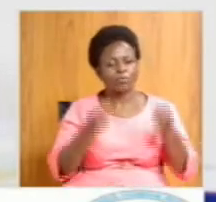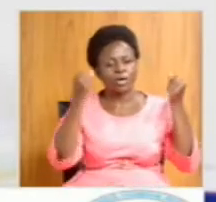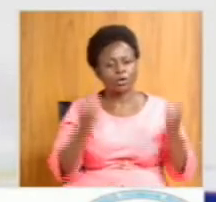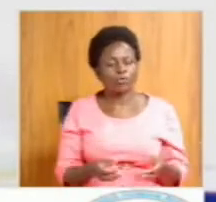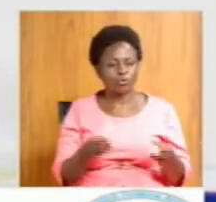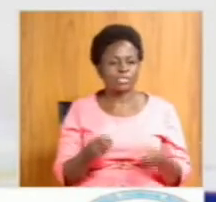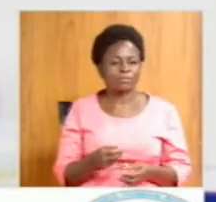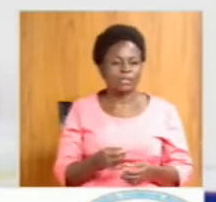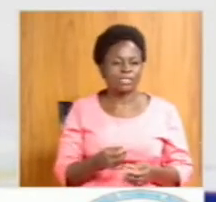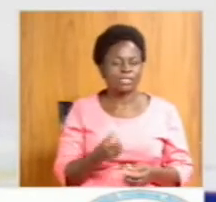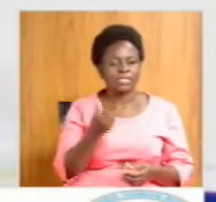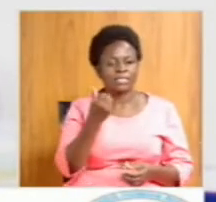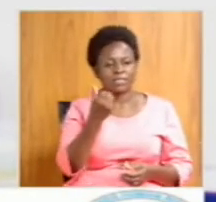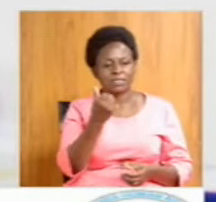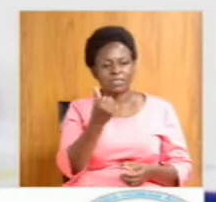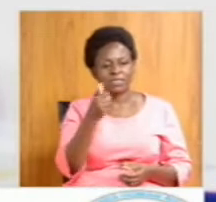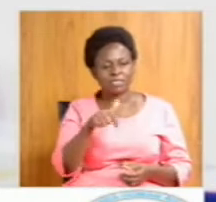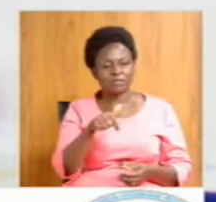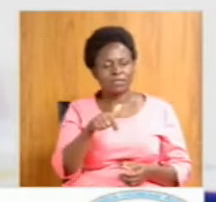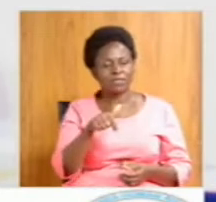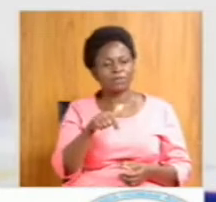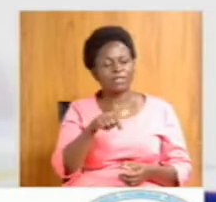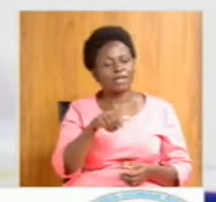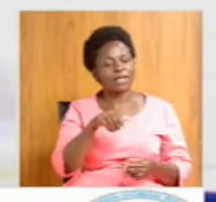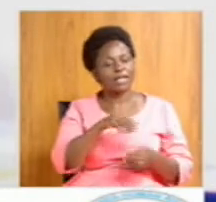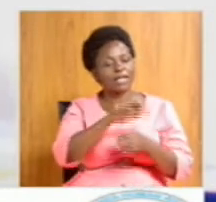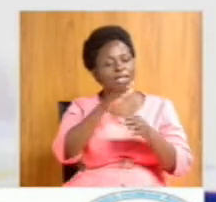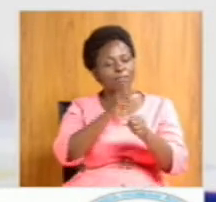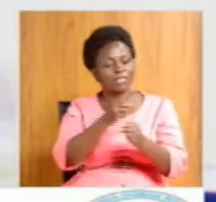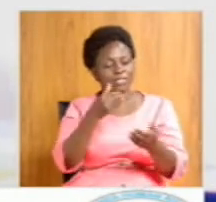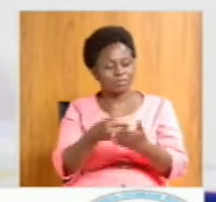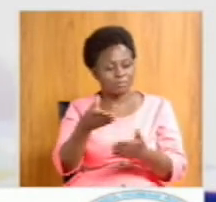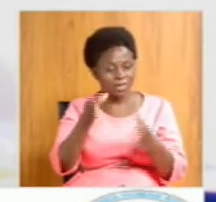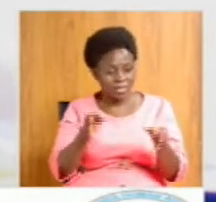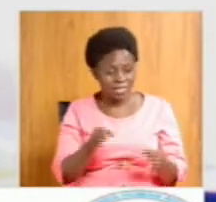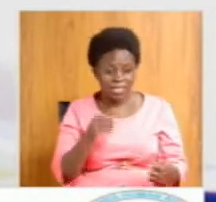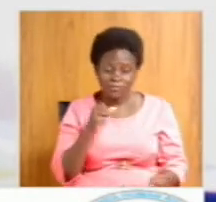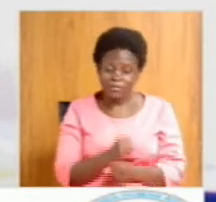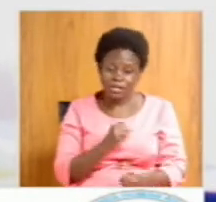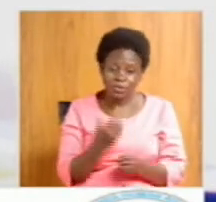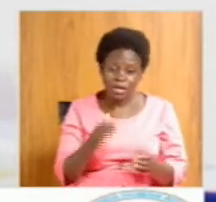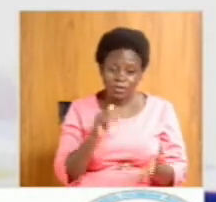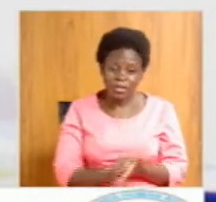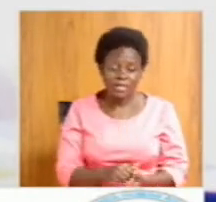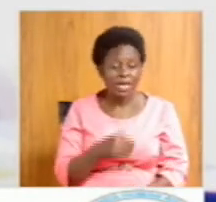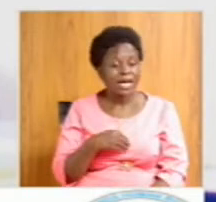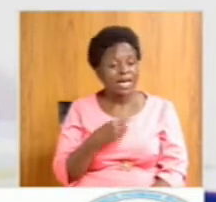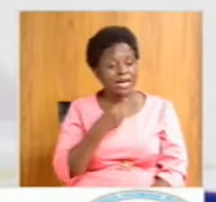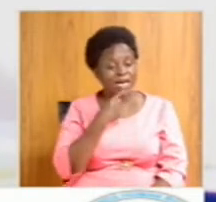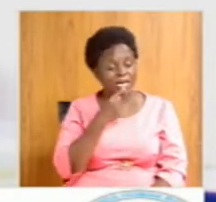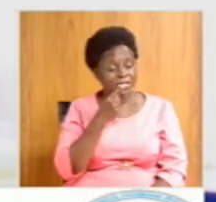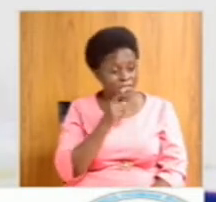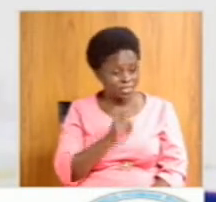money 60-70% of the entire budget is on procurement so if we are to deal with that I can tell you can